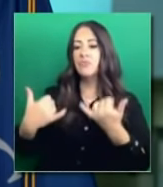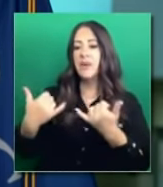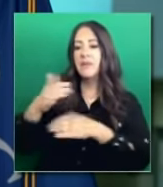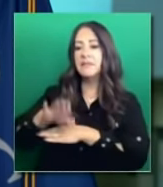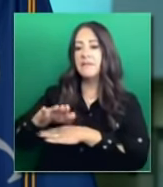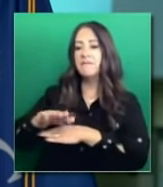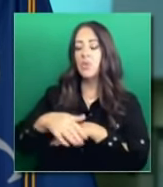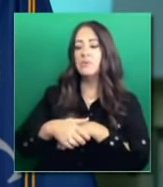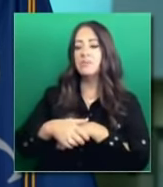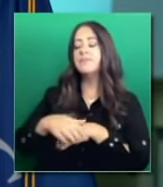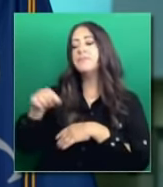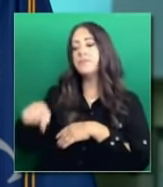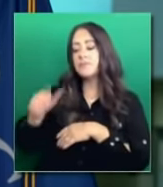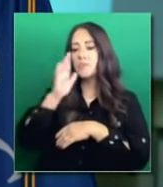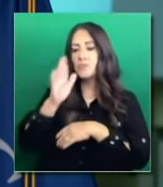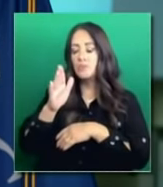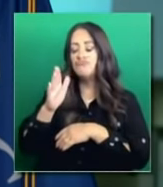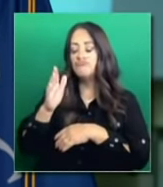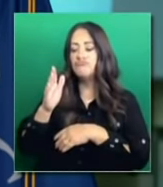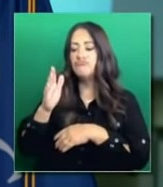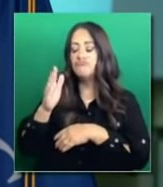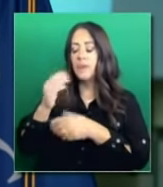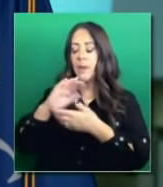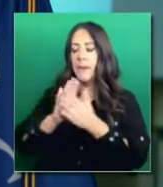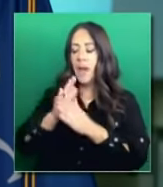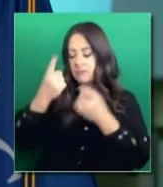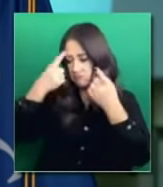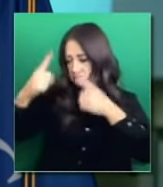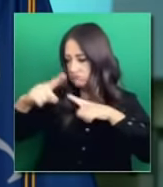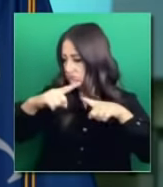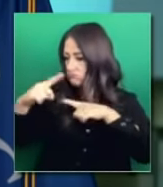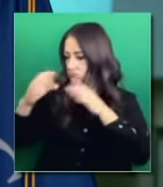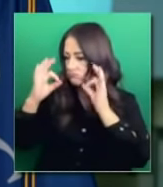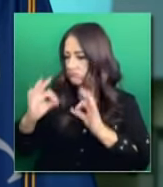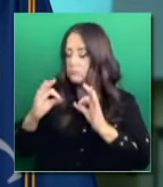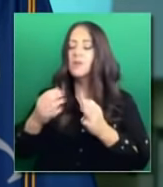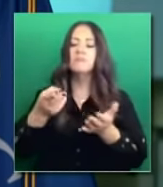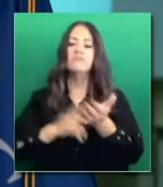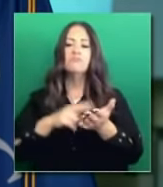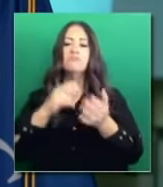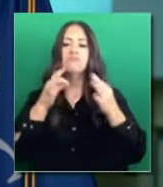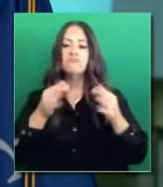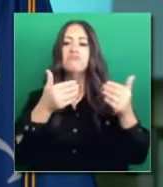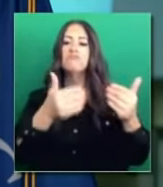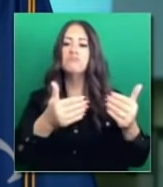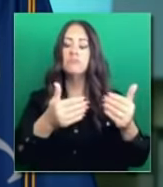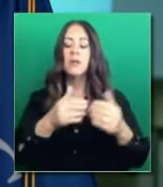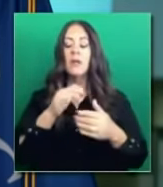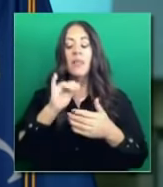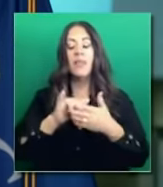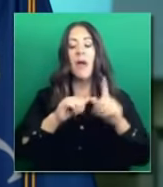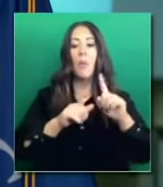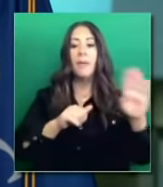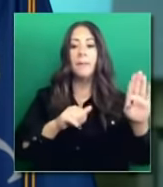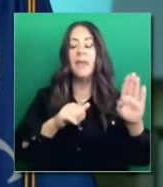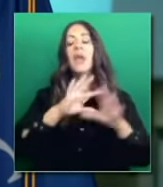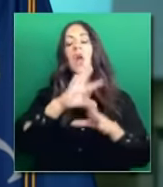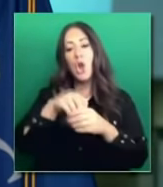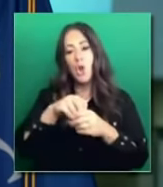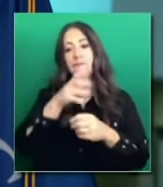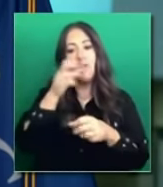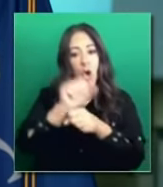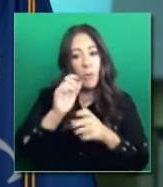should sign off on that plan. Again, food workers broadly, that includes grocery workers that have been on the front lines from day one, and